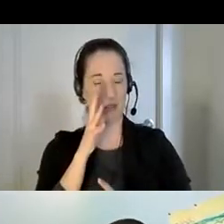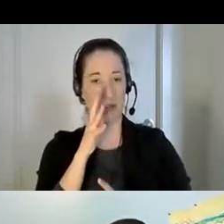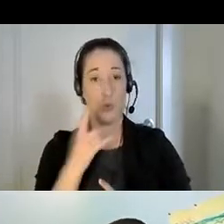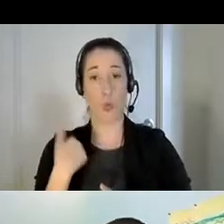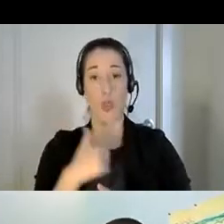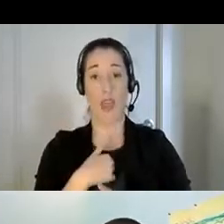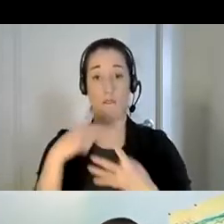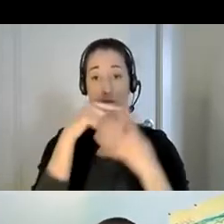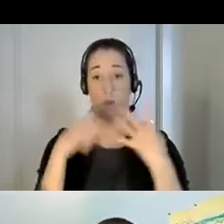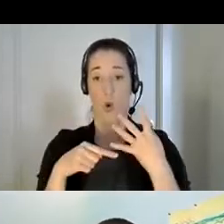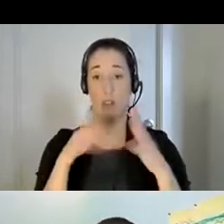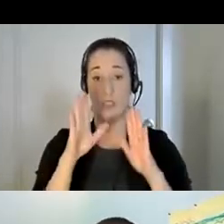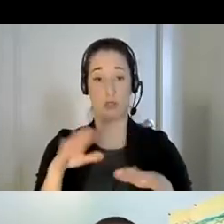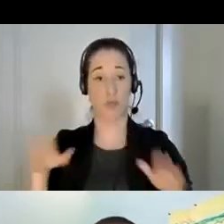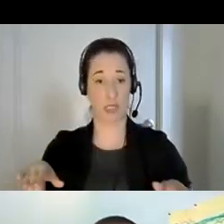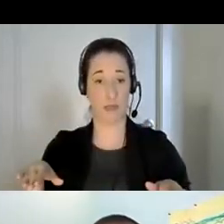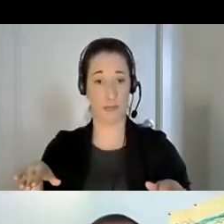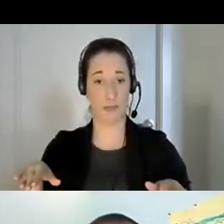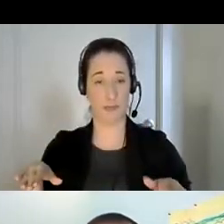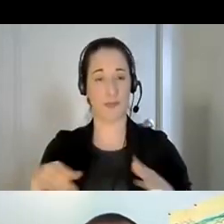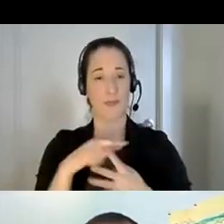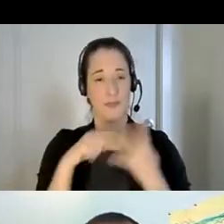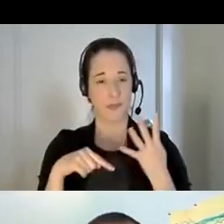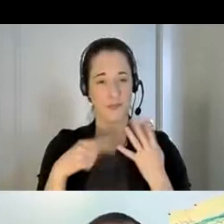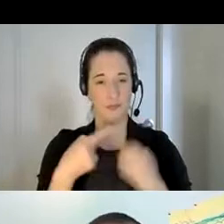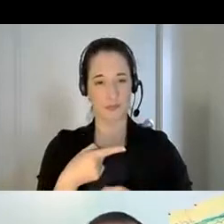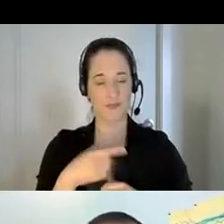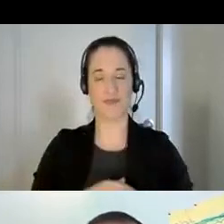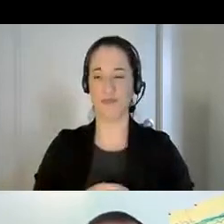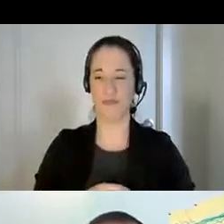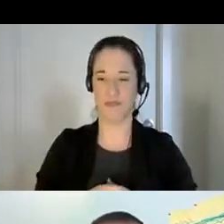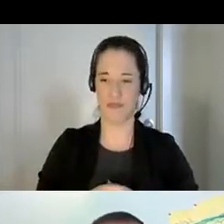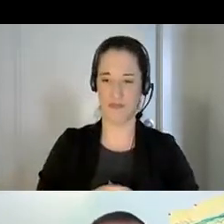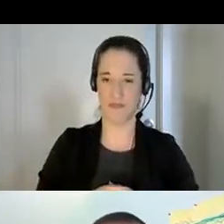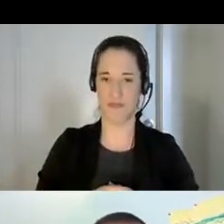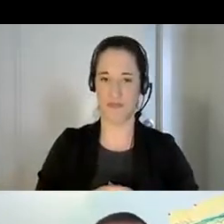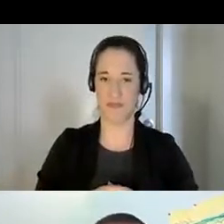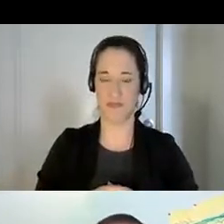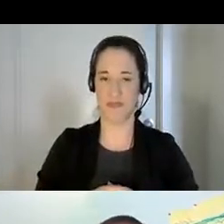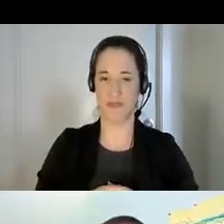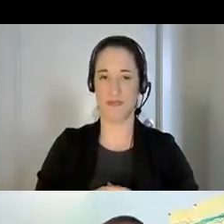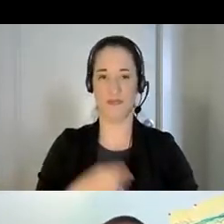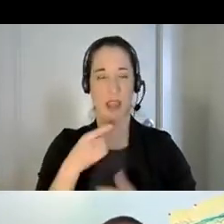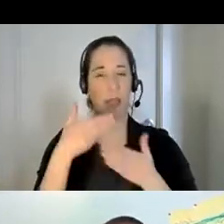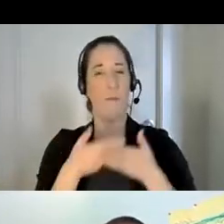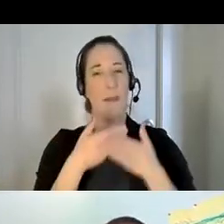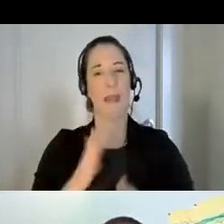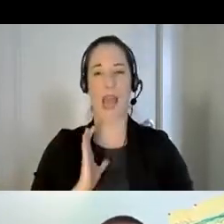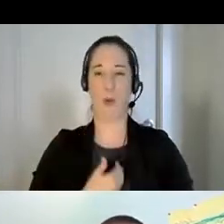Malakas, Kalayaan, Kaluguran, and Tala. There she is, our most recent